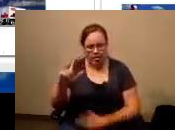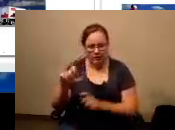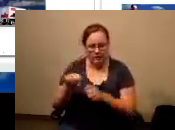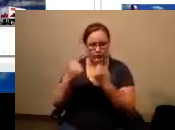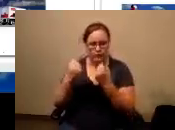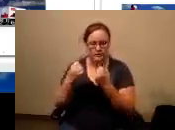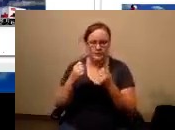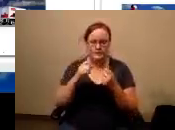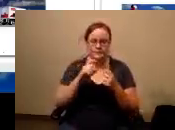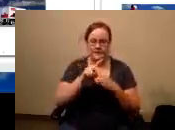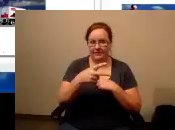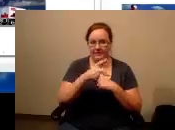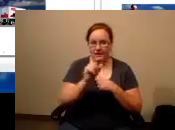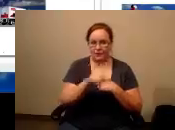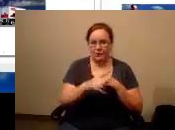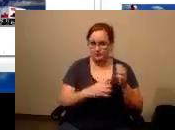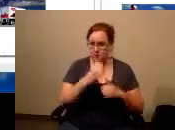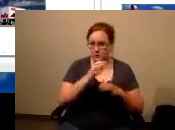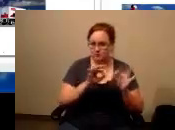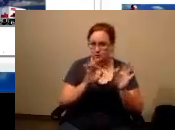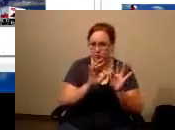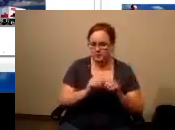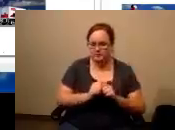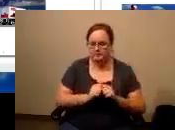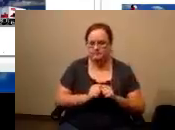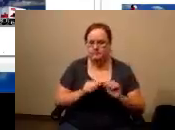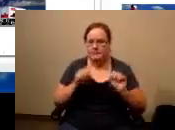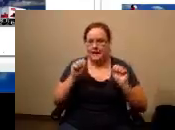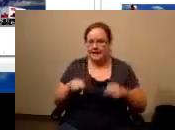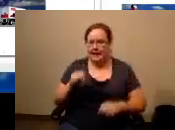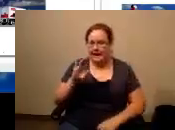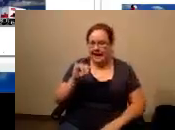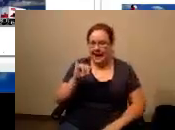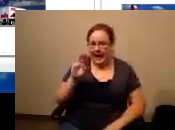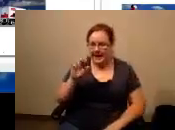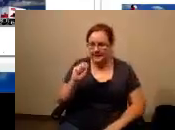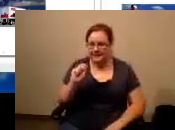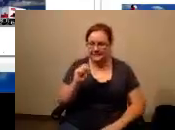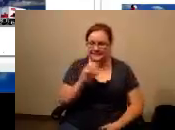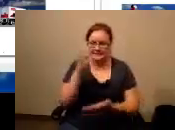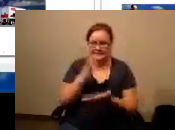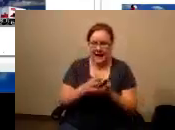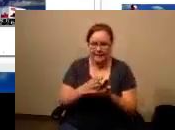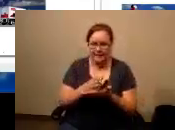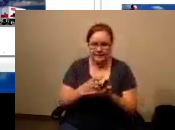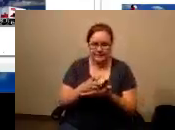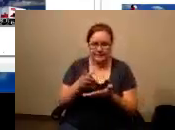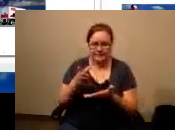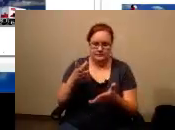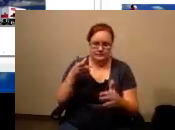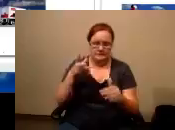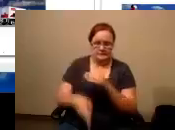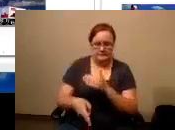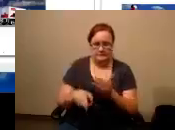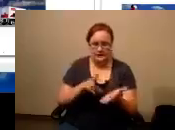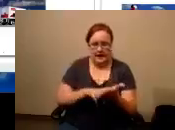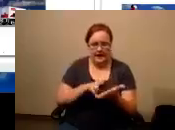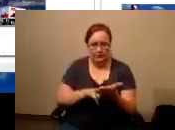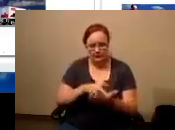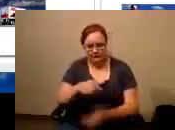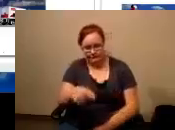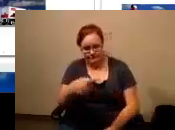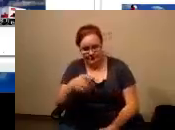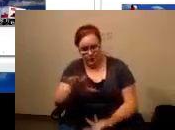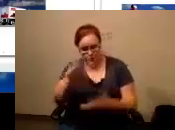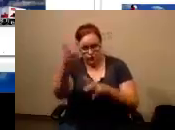legal question, perhaps even more important. Can IBIS terminate the contract? Can they say, all right, you screwed up, you breached, we don't have to pay